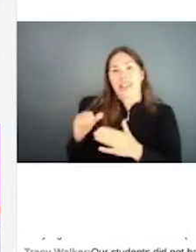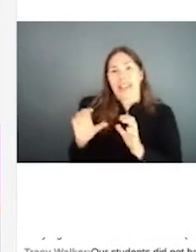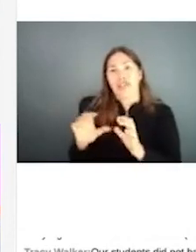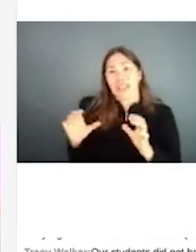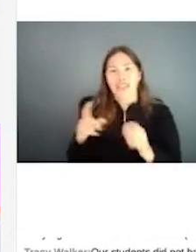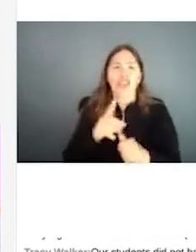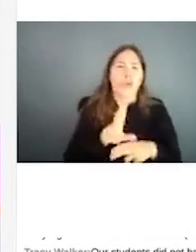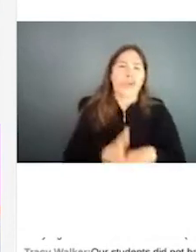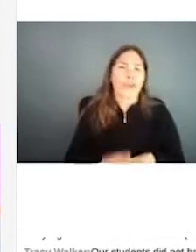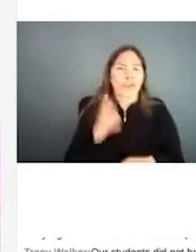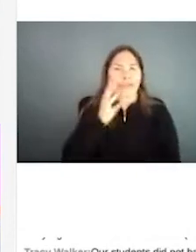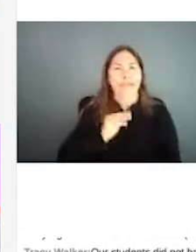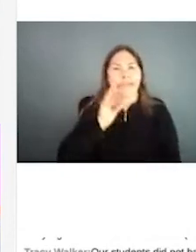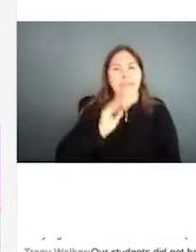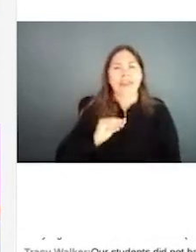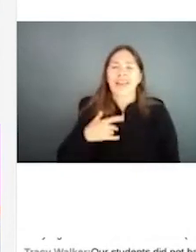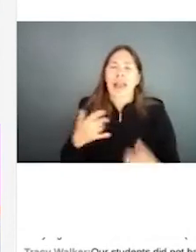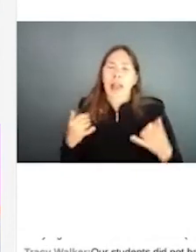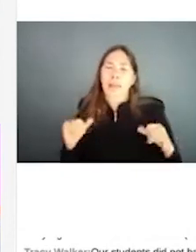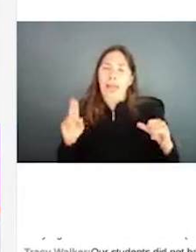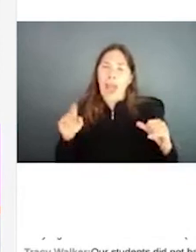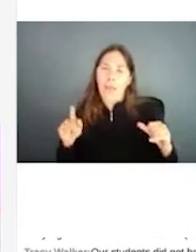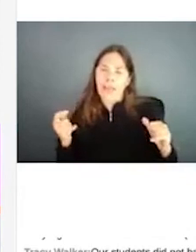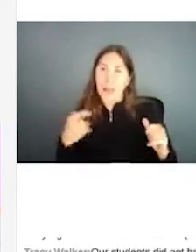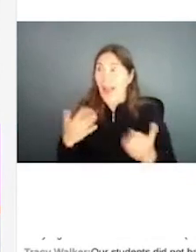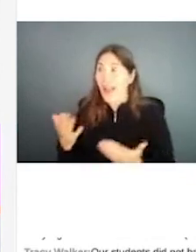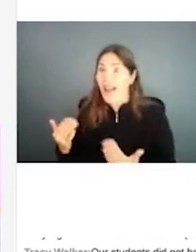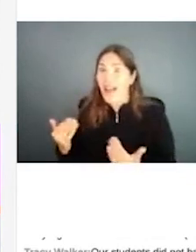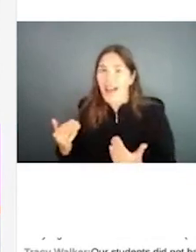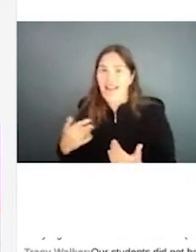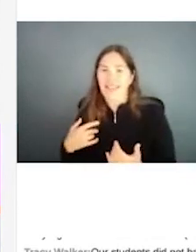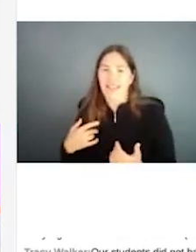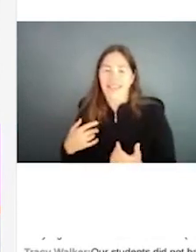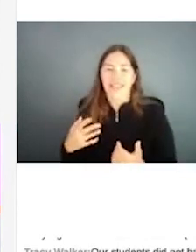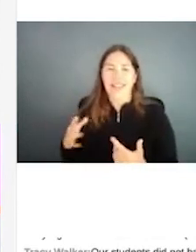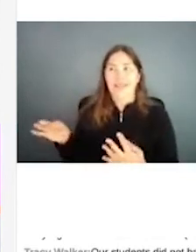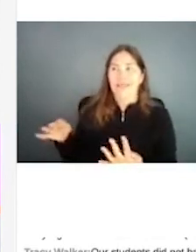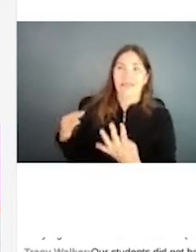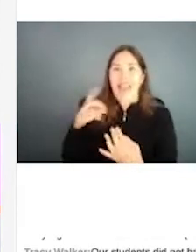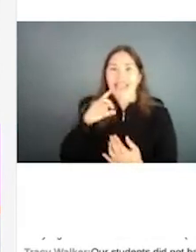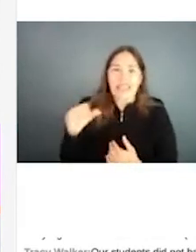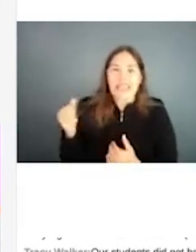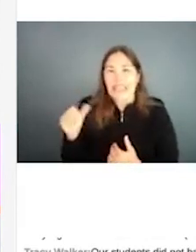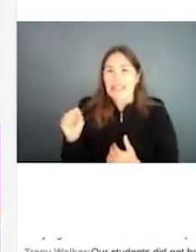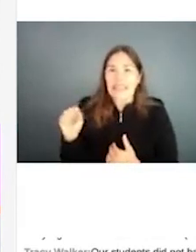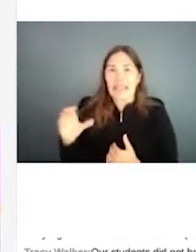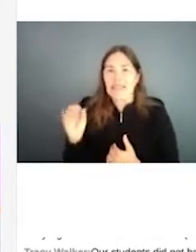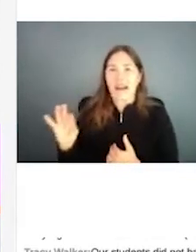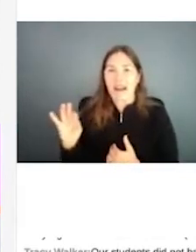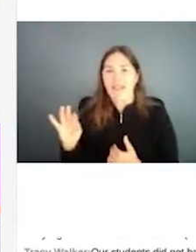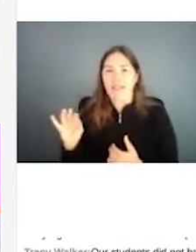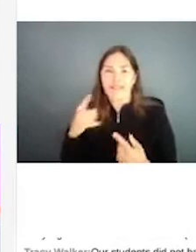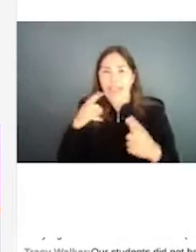know, you really have to play it up a little bit. I make sure I call everyone up and you get their, you know, their 10 seconds of fame. And